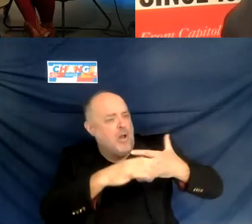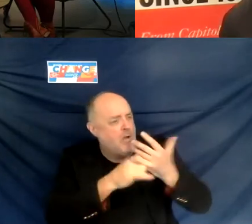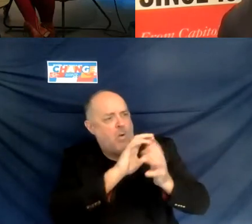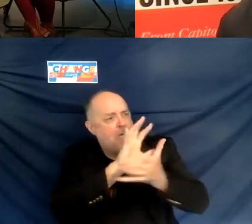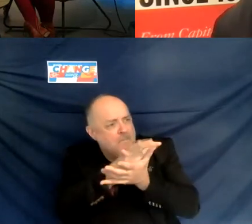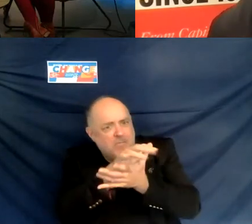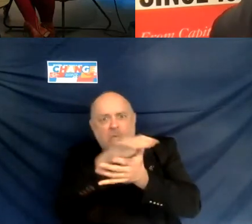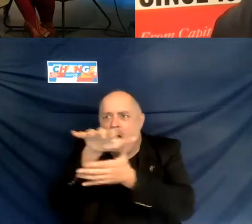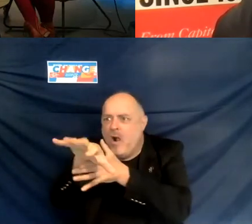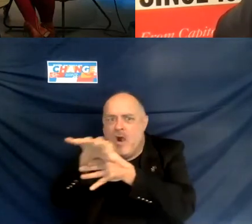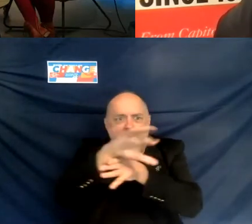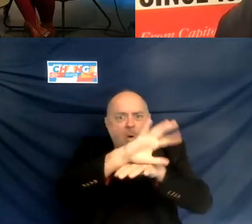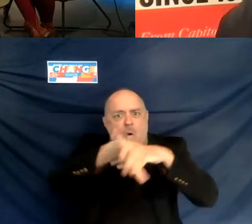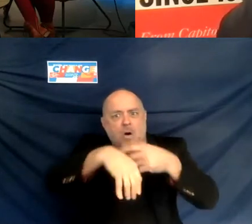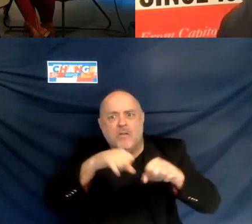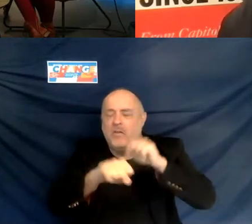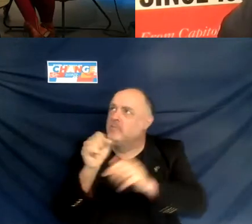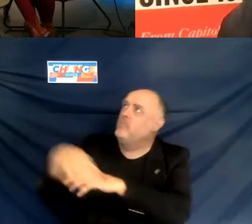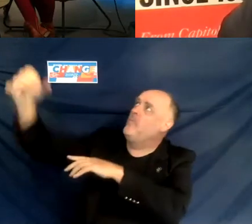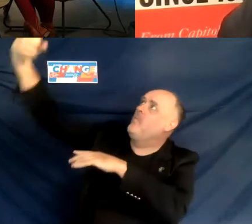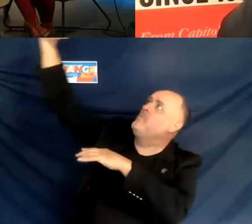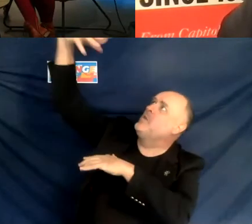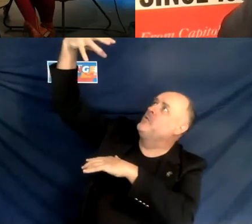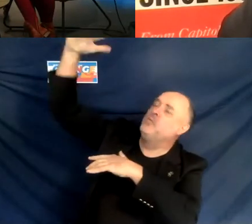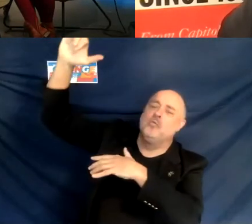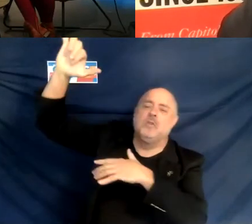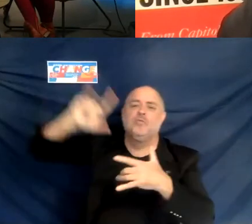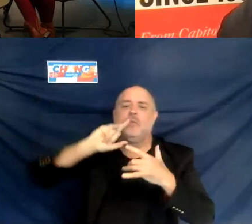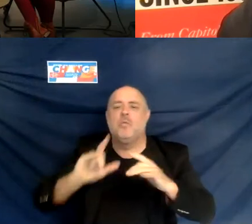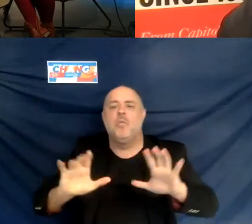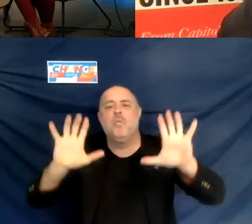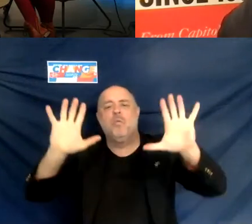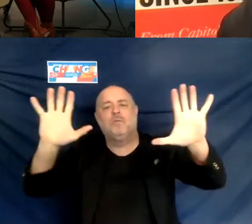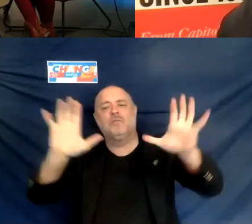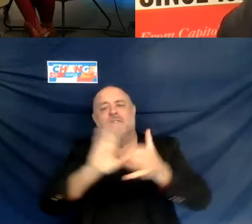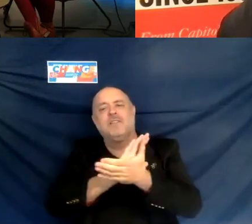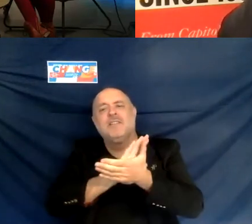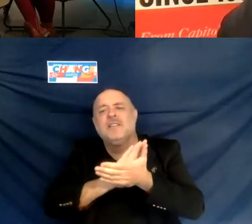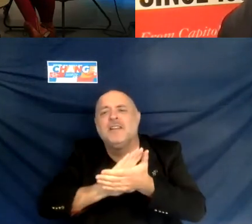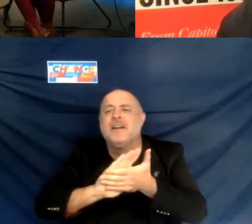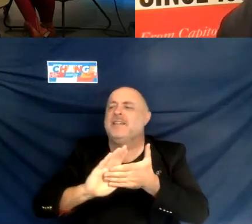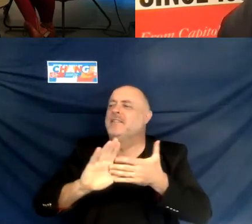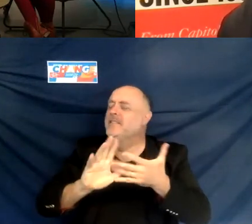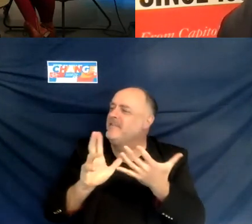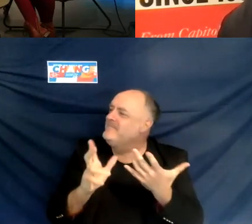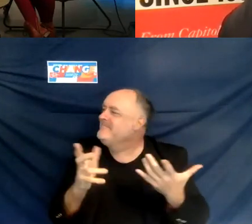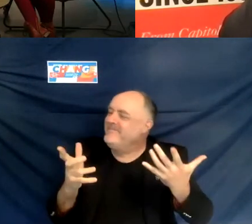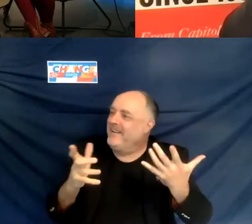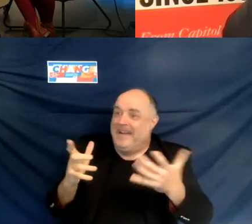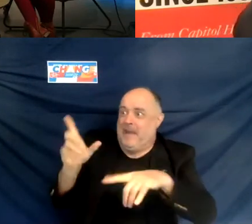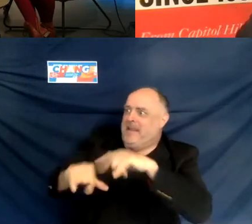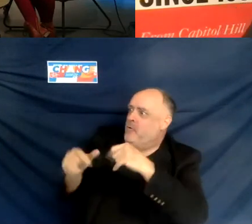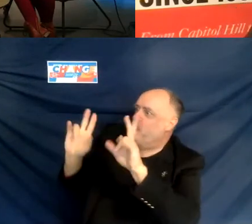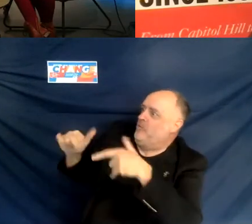and the overhead shots and everything. It's, you know, a nice close second to being able to be there with you